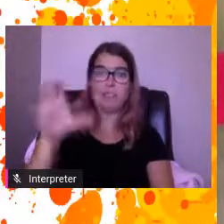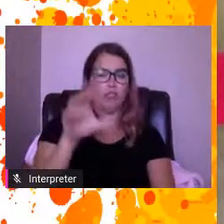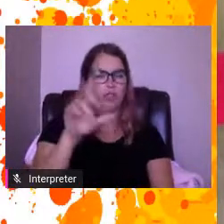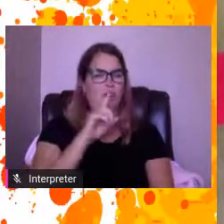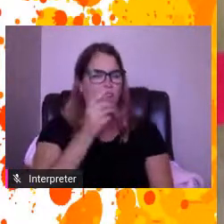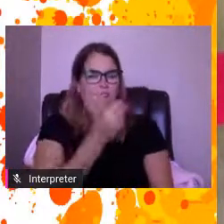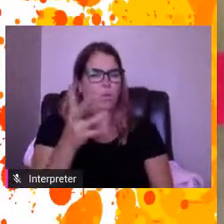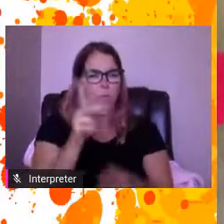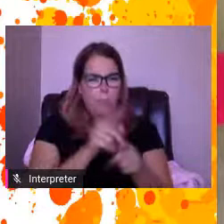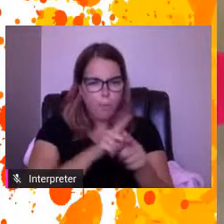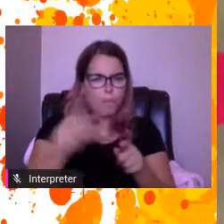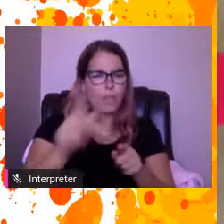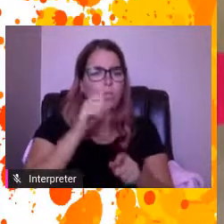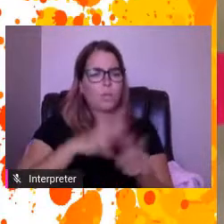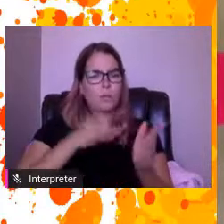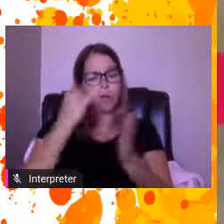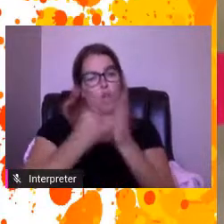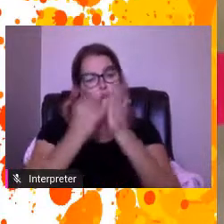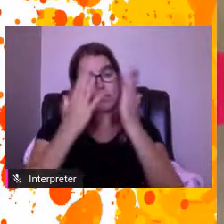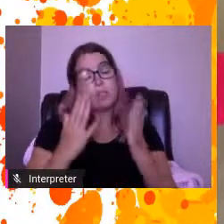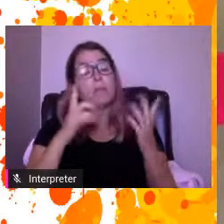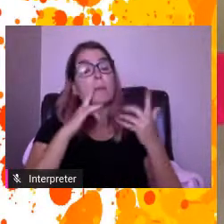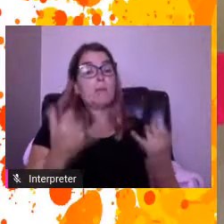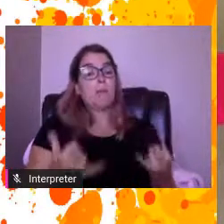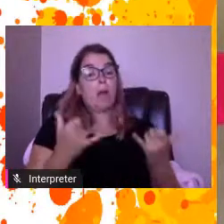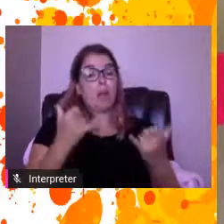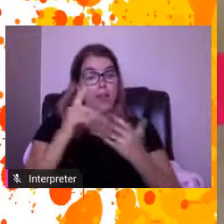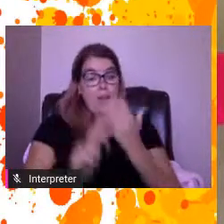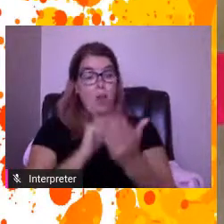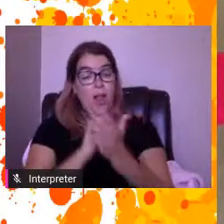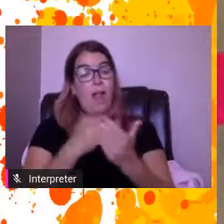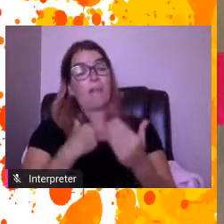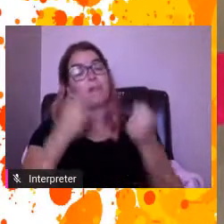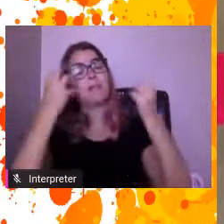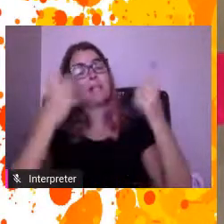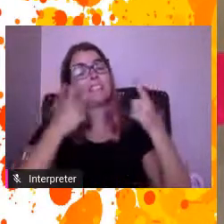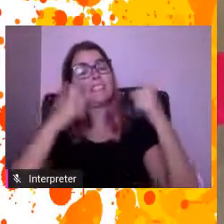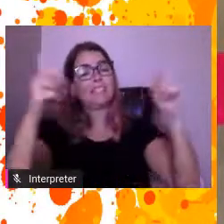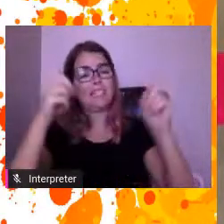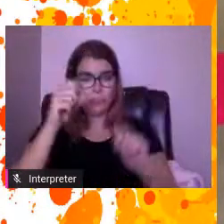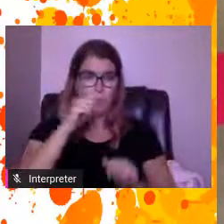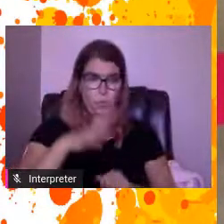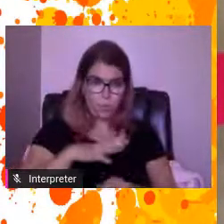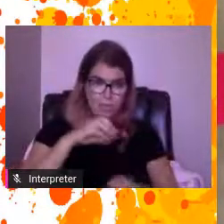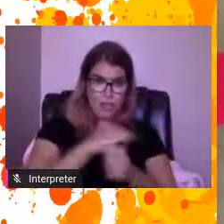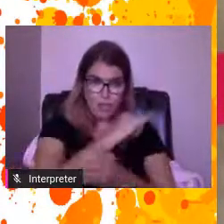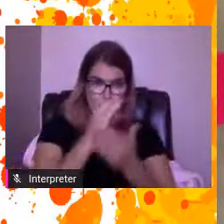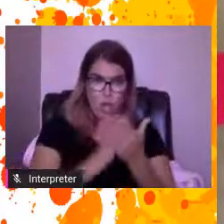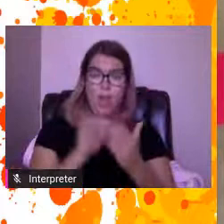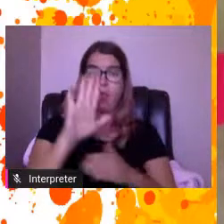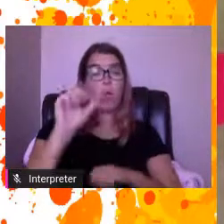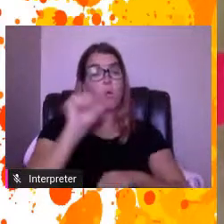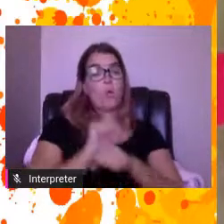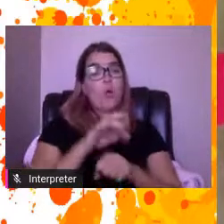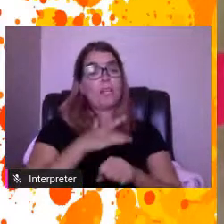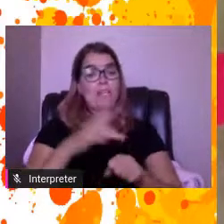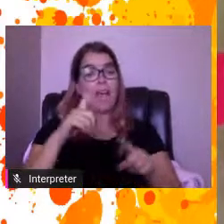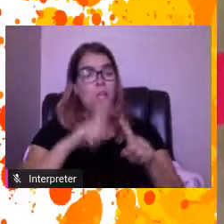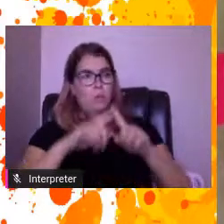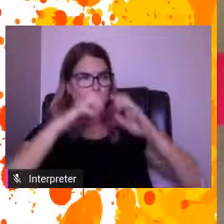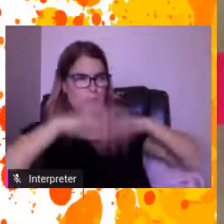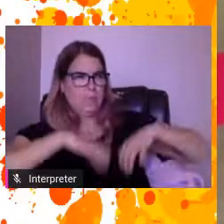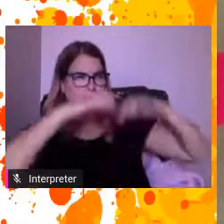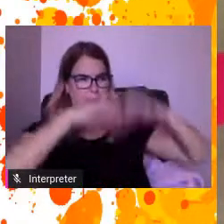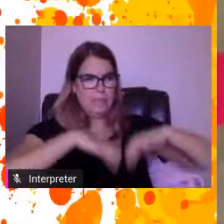The modern era saw the emergence of many successful pioneering women in the arts whose work deconstructed social conventions that usually kept women out of